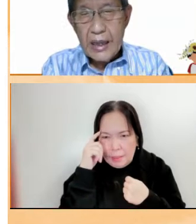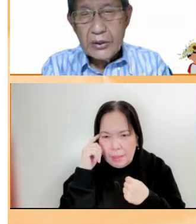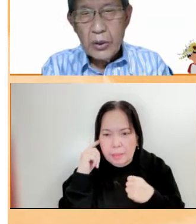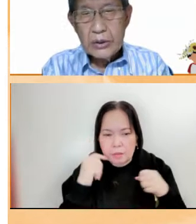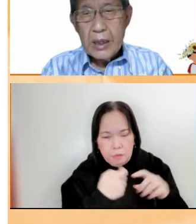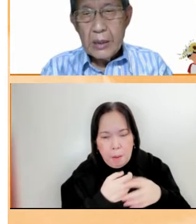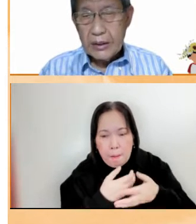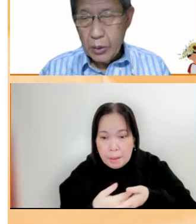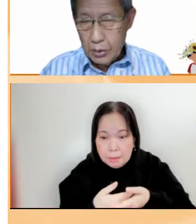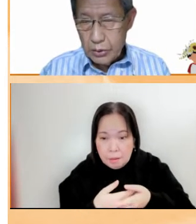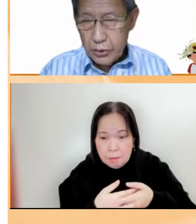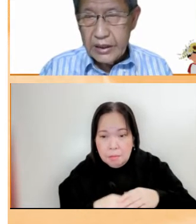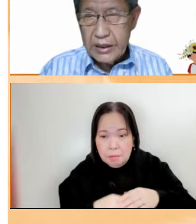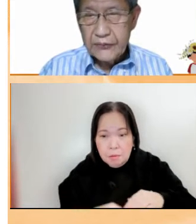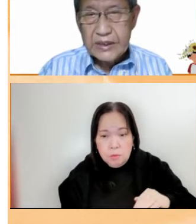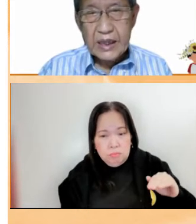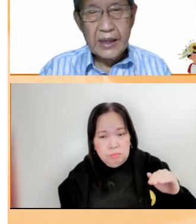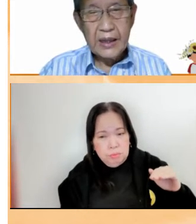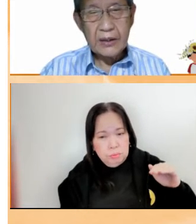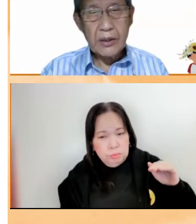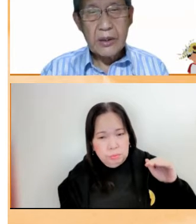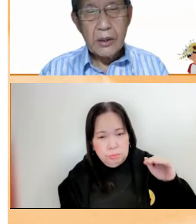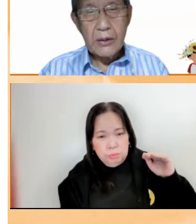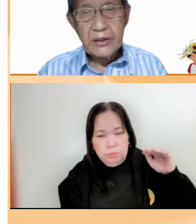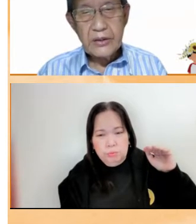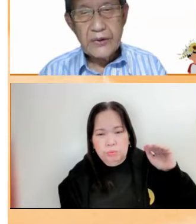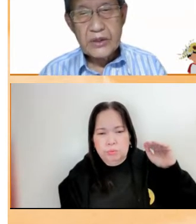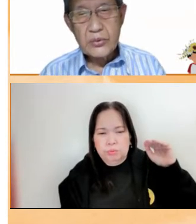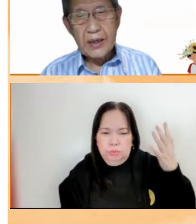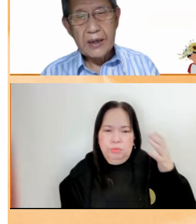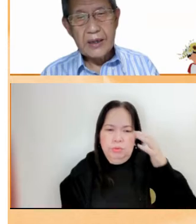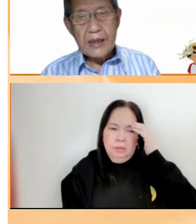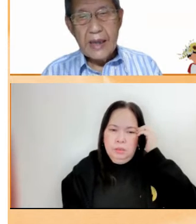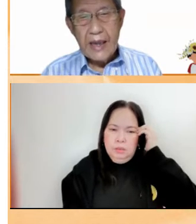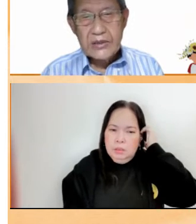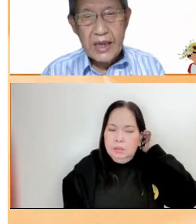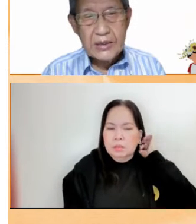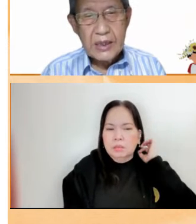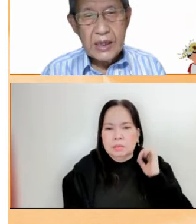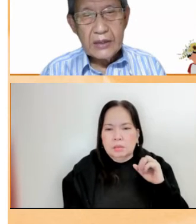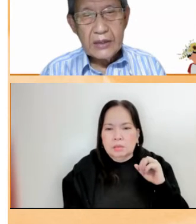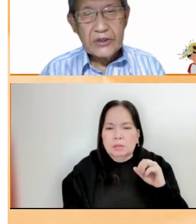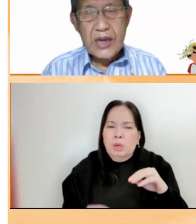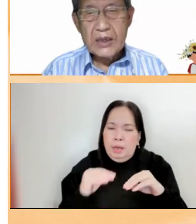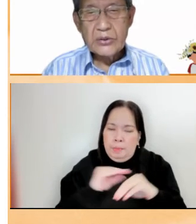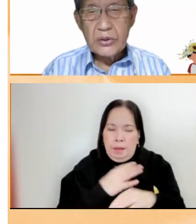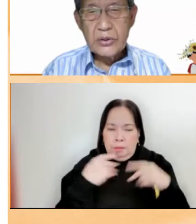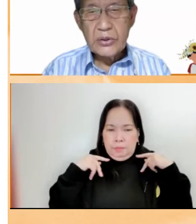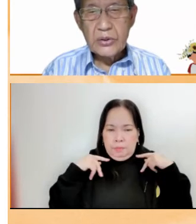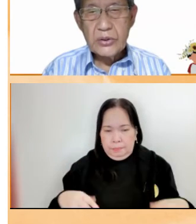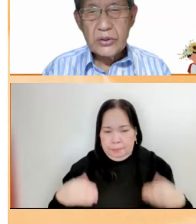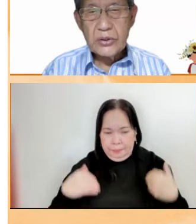an adult, but also in the physical health of the individual. ACEs, adverse